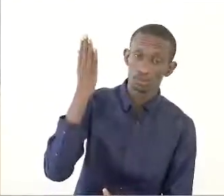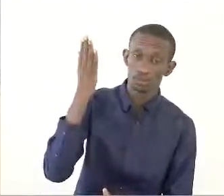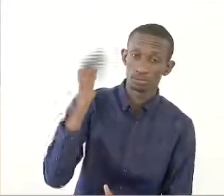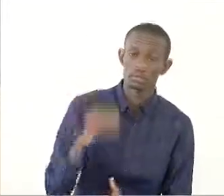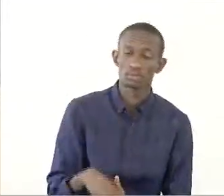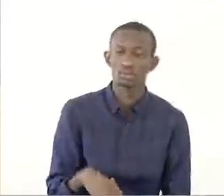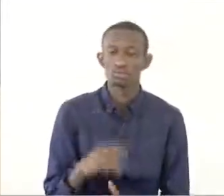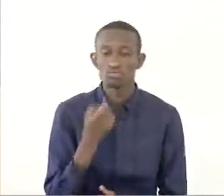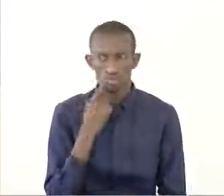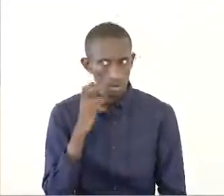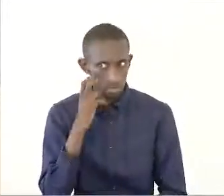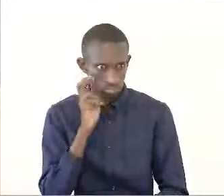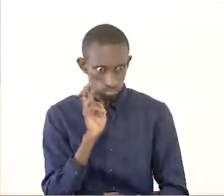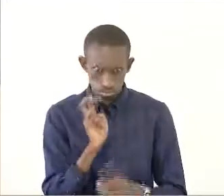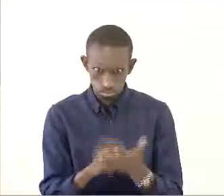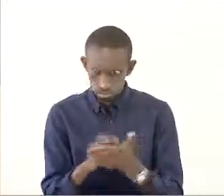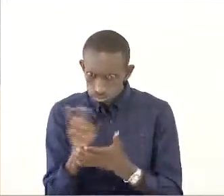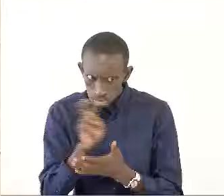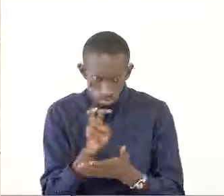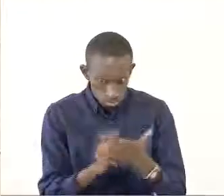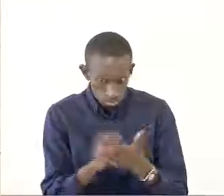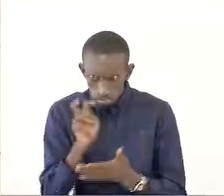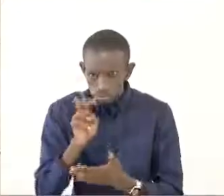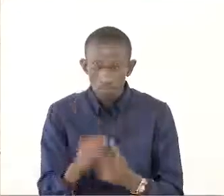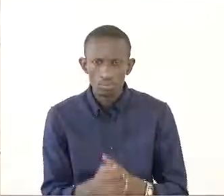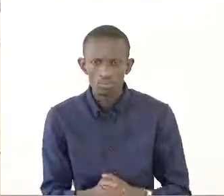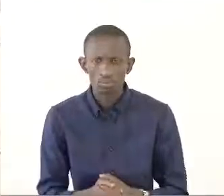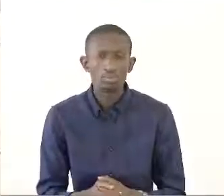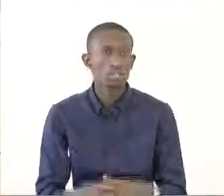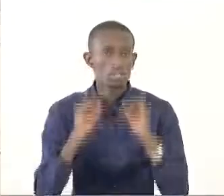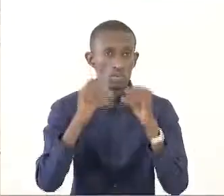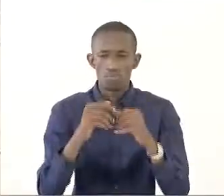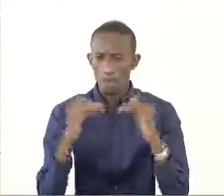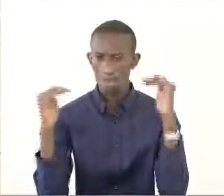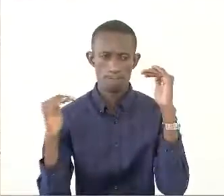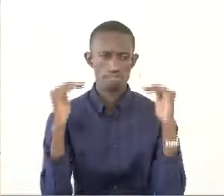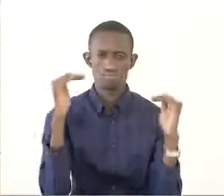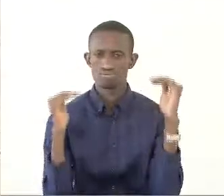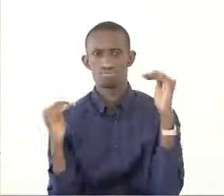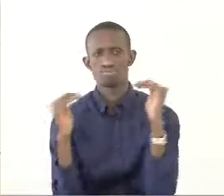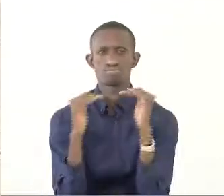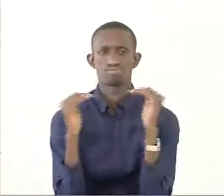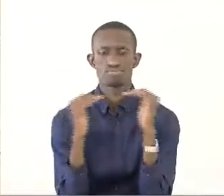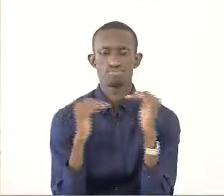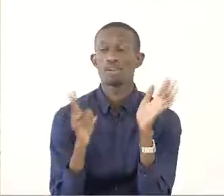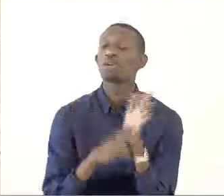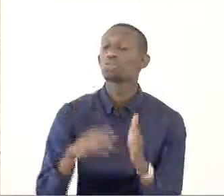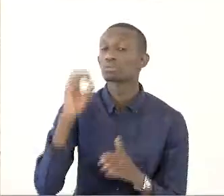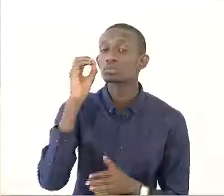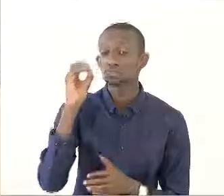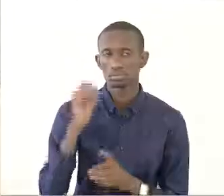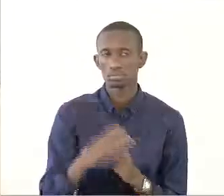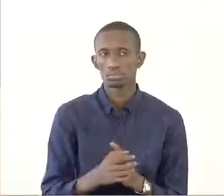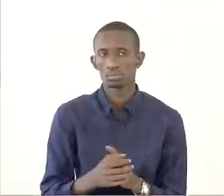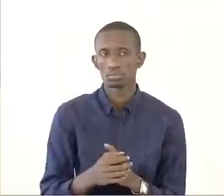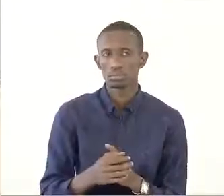to look at the roots. When you equalize this one by 0, you remain with x